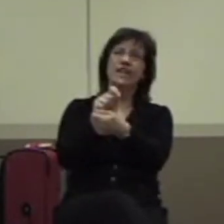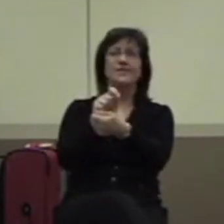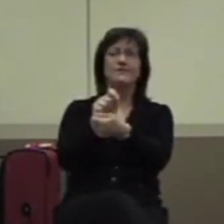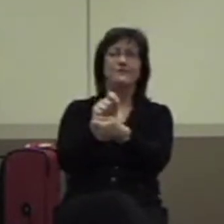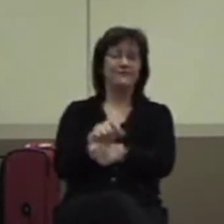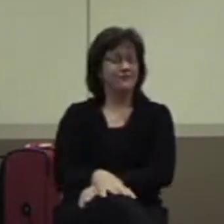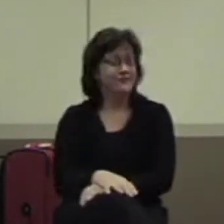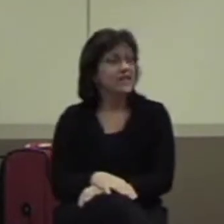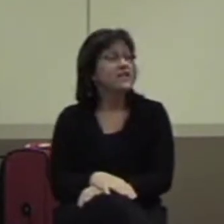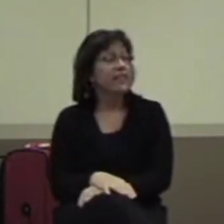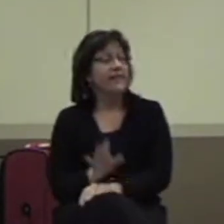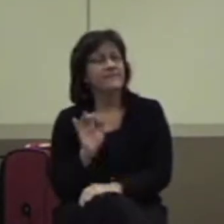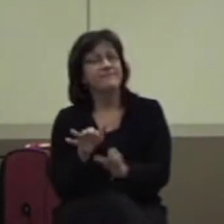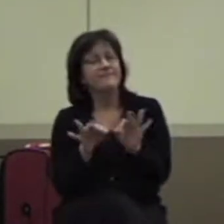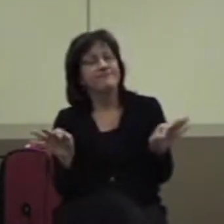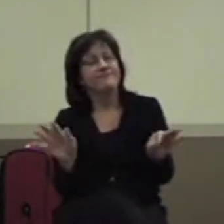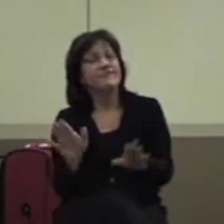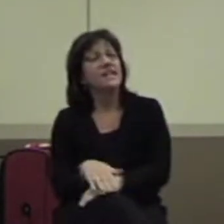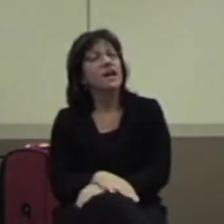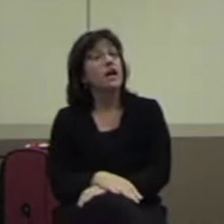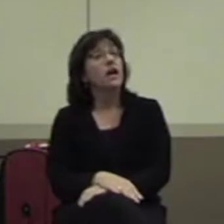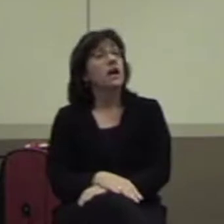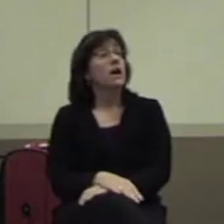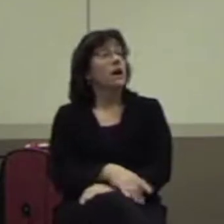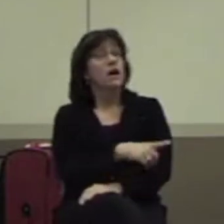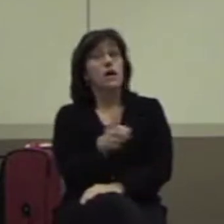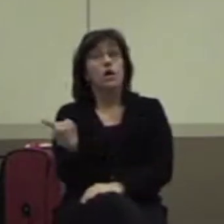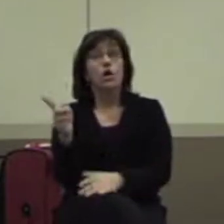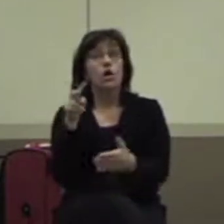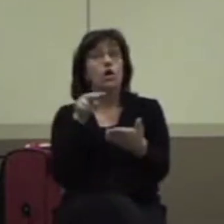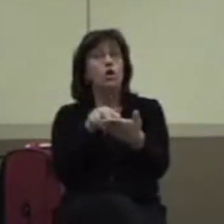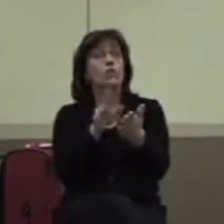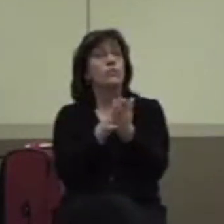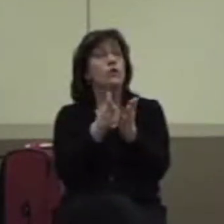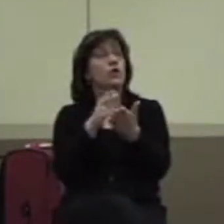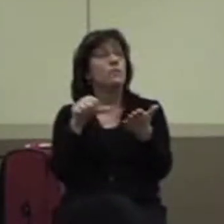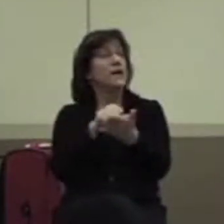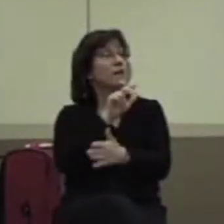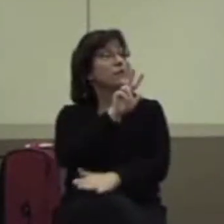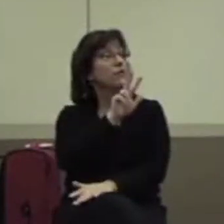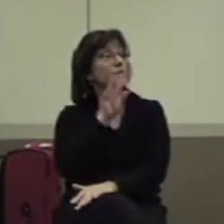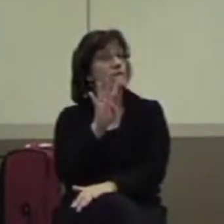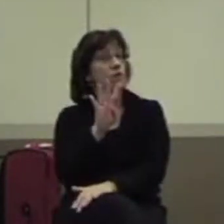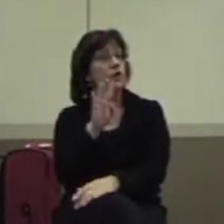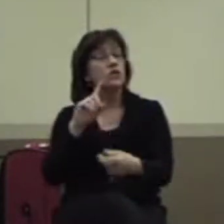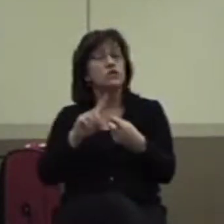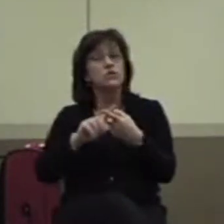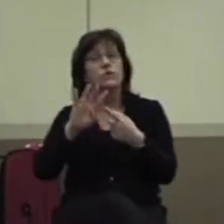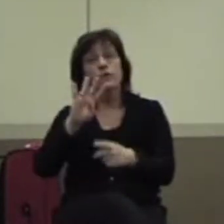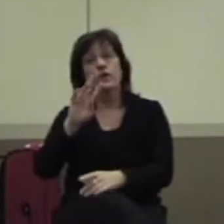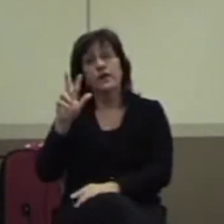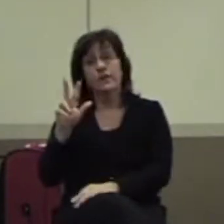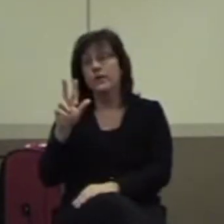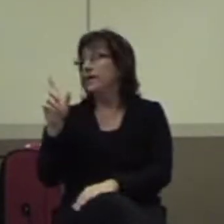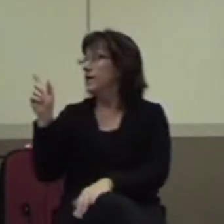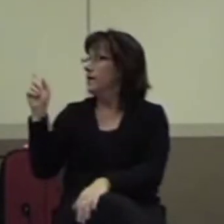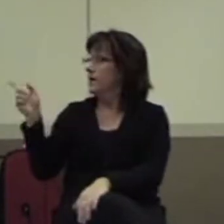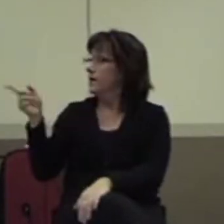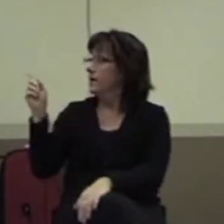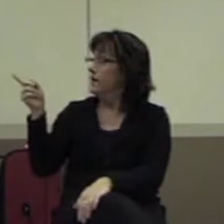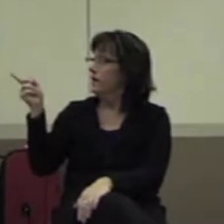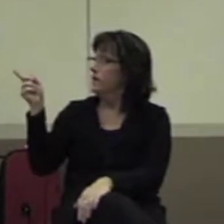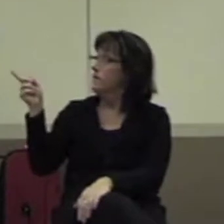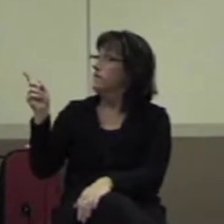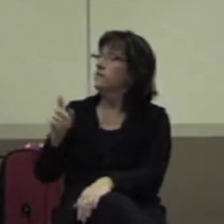all right, targeted for change. All right, now, if you'll look in your book on pages 34 through 43, you will